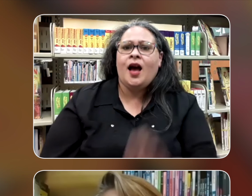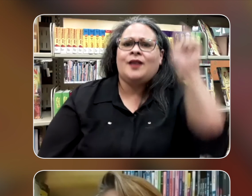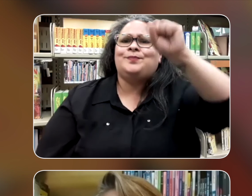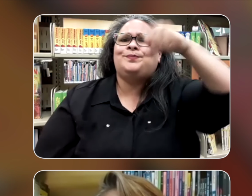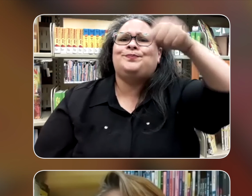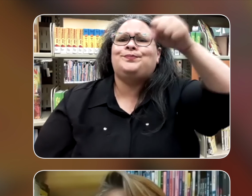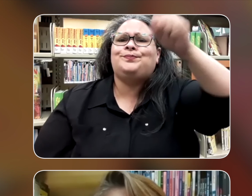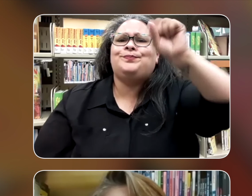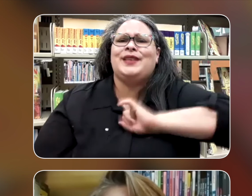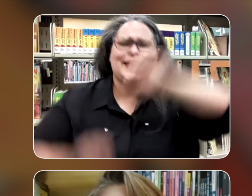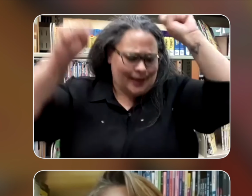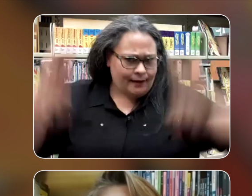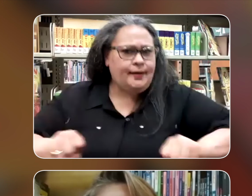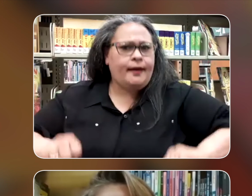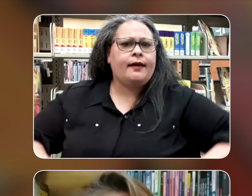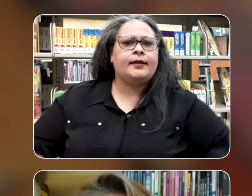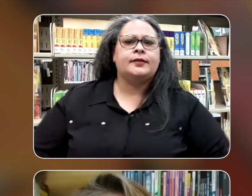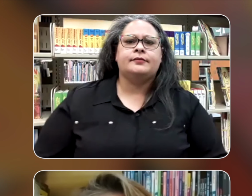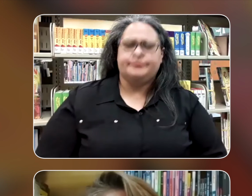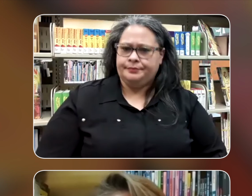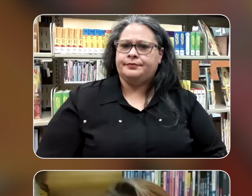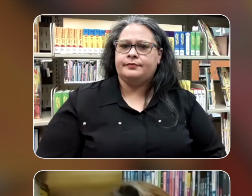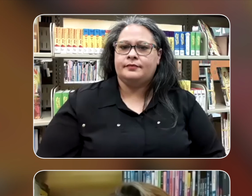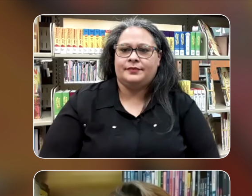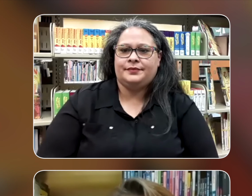yeah, I bet I can.